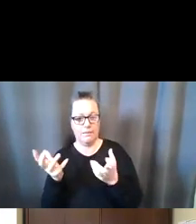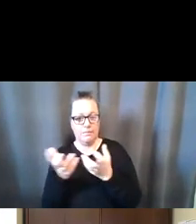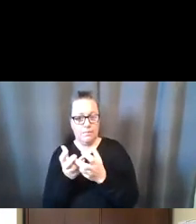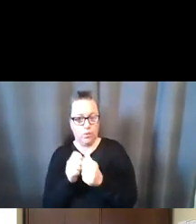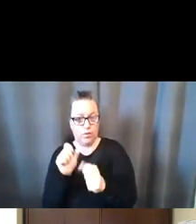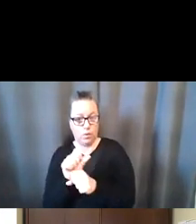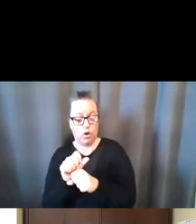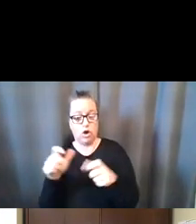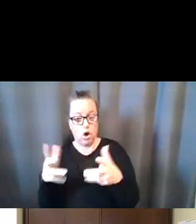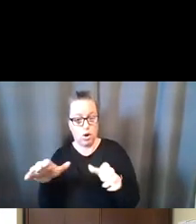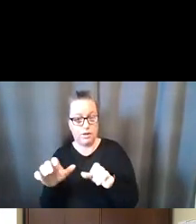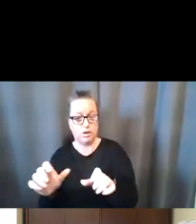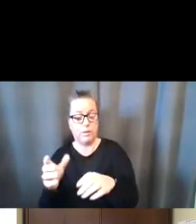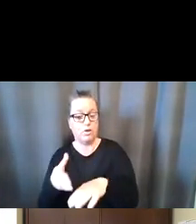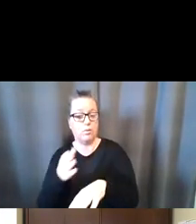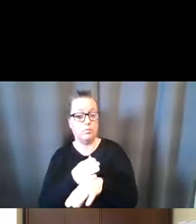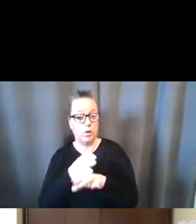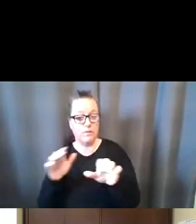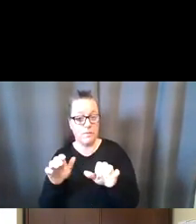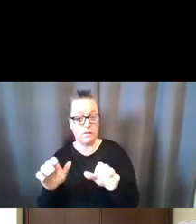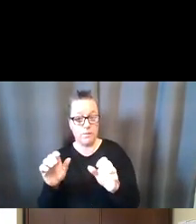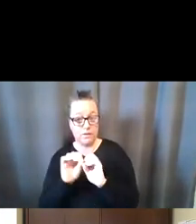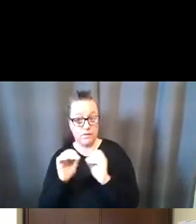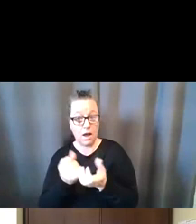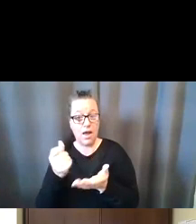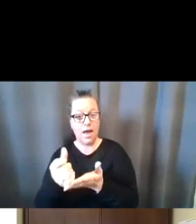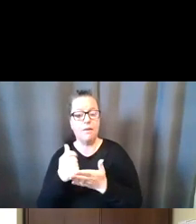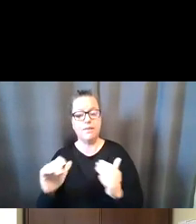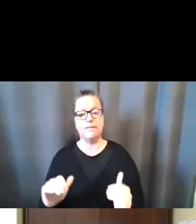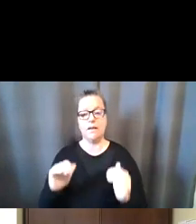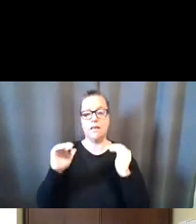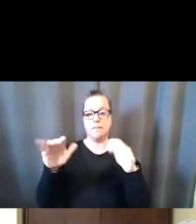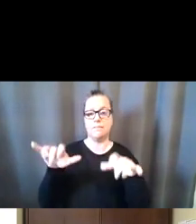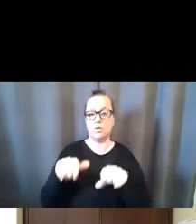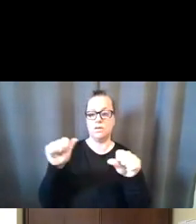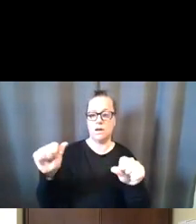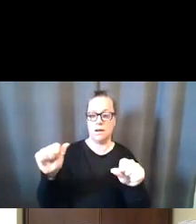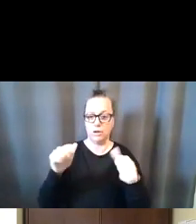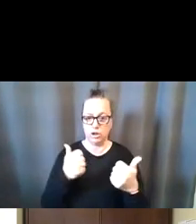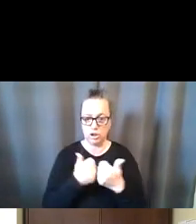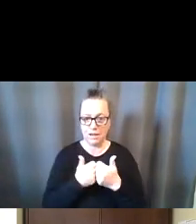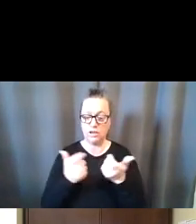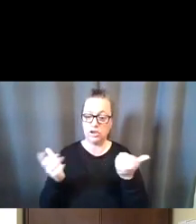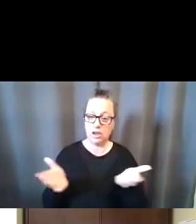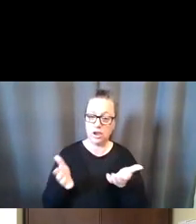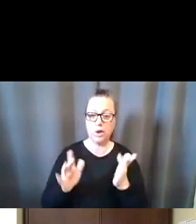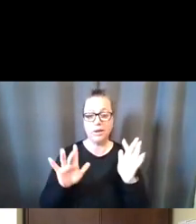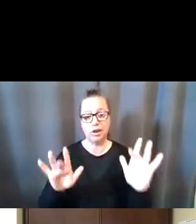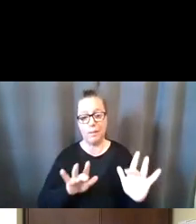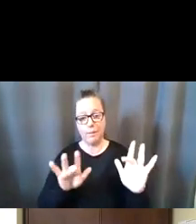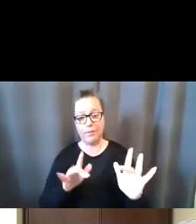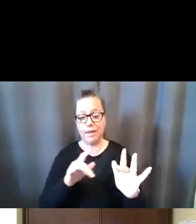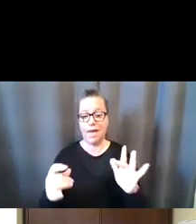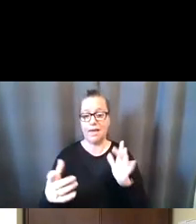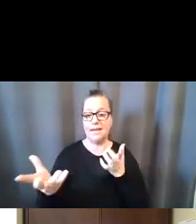doing to improve the performance of the organization, it helps us elevate those adoption challenges, encourage empathy,